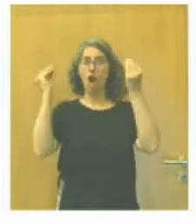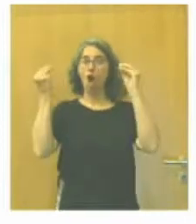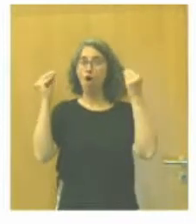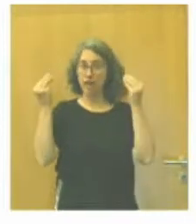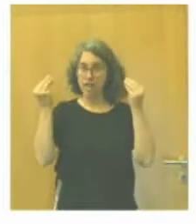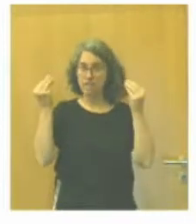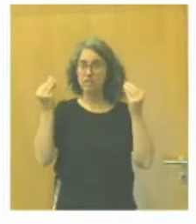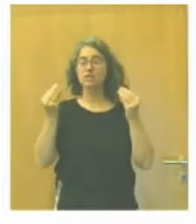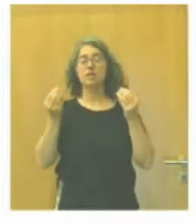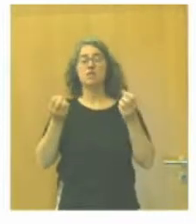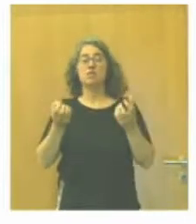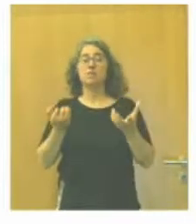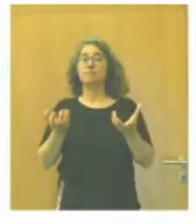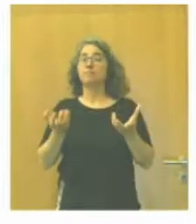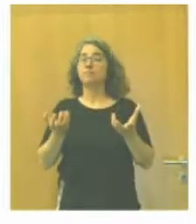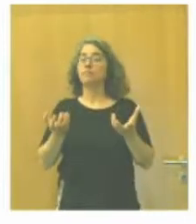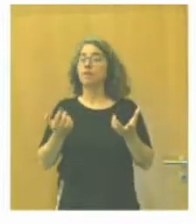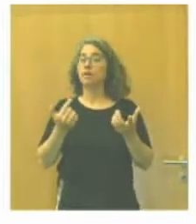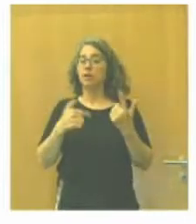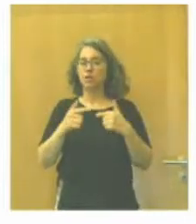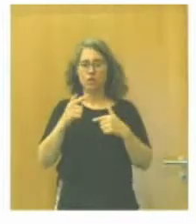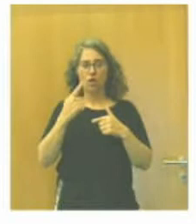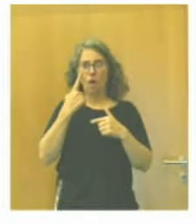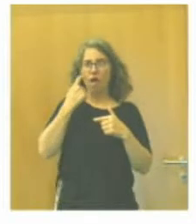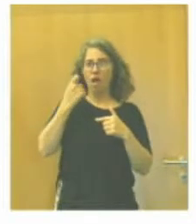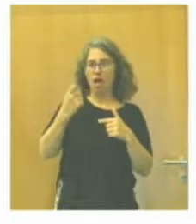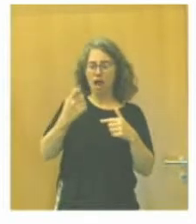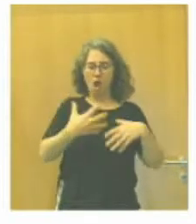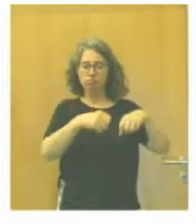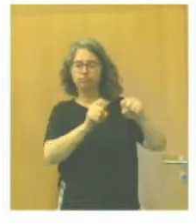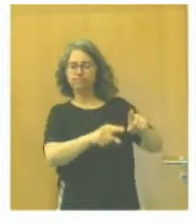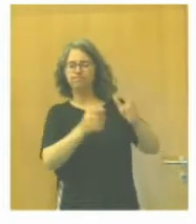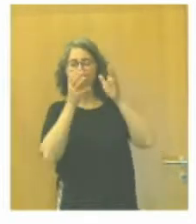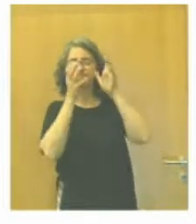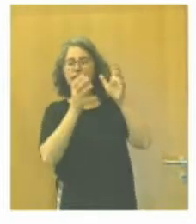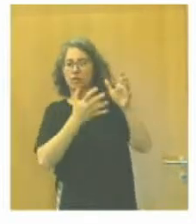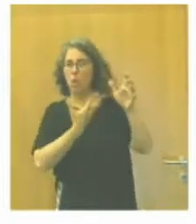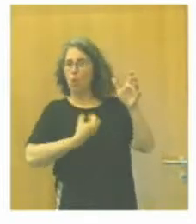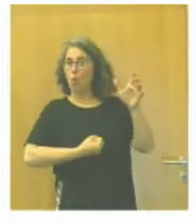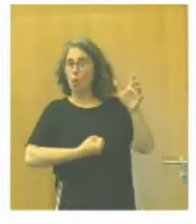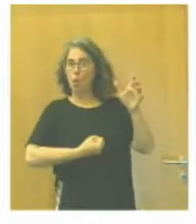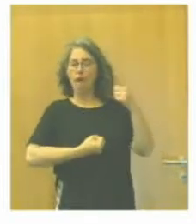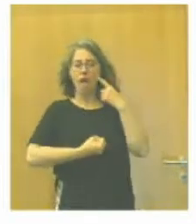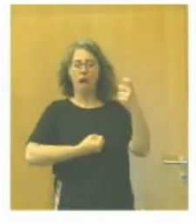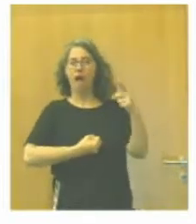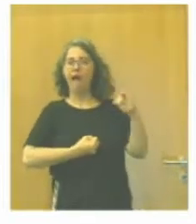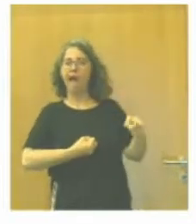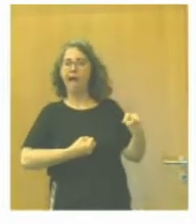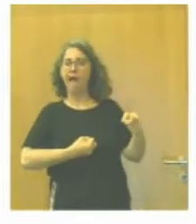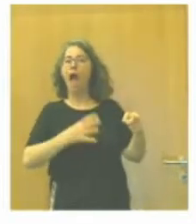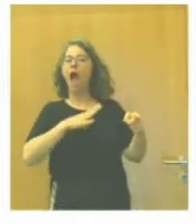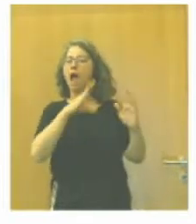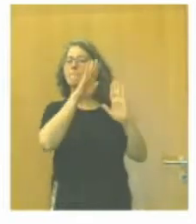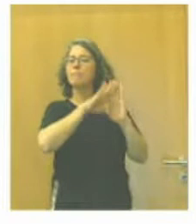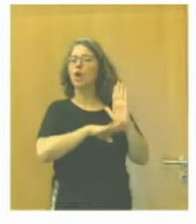high risk, then there's a targeted indicated prevention for them for depression. and then prevention of suicide in